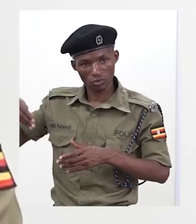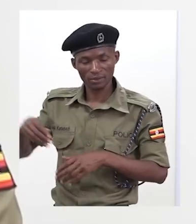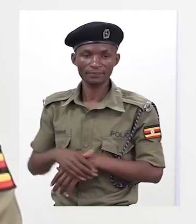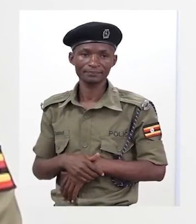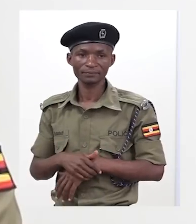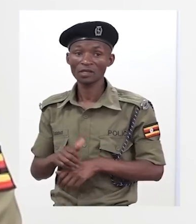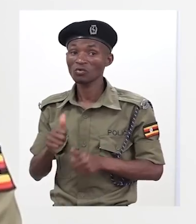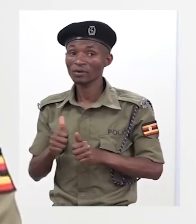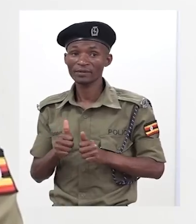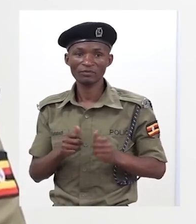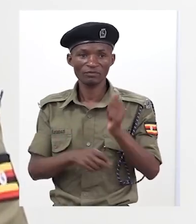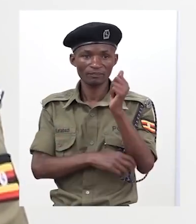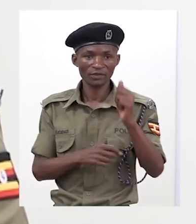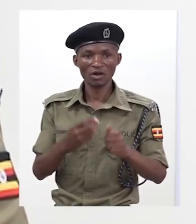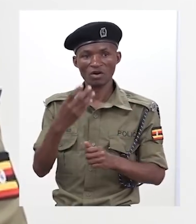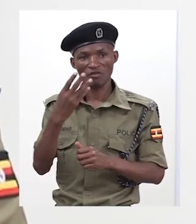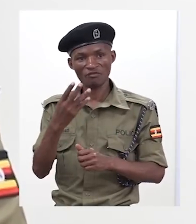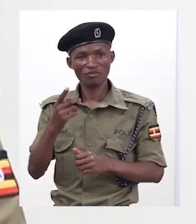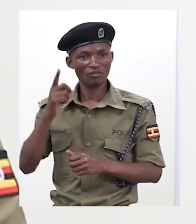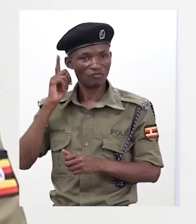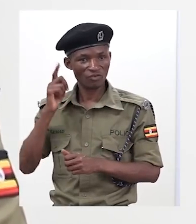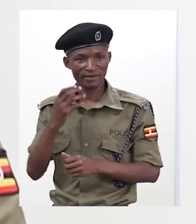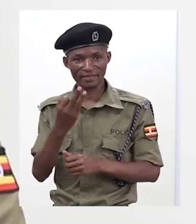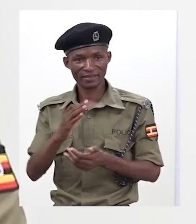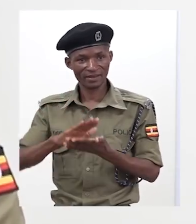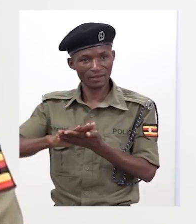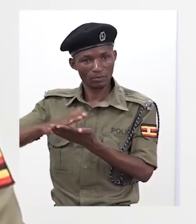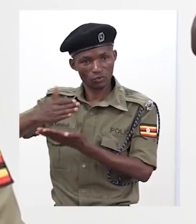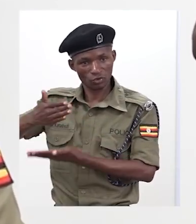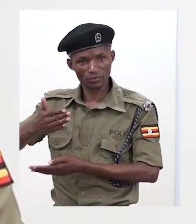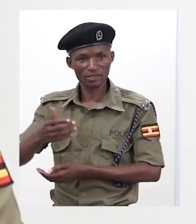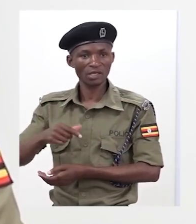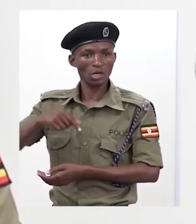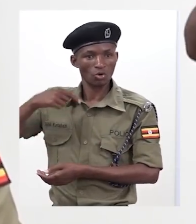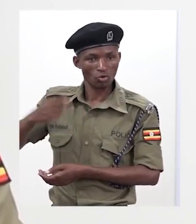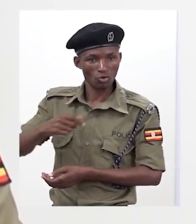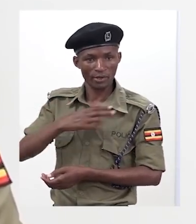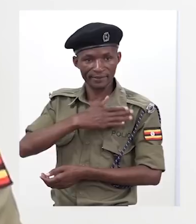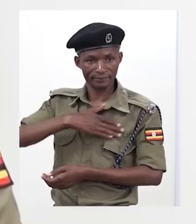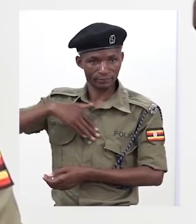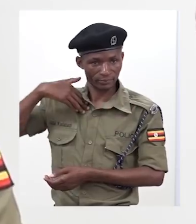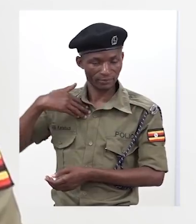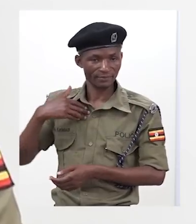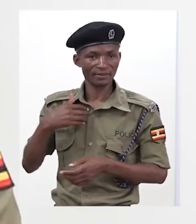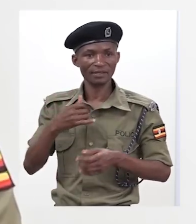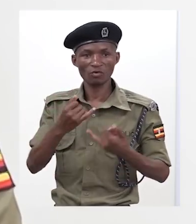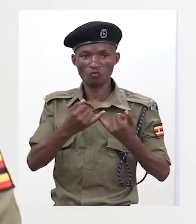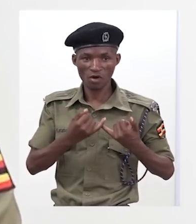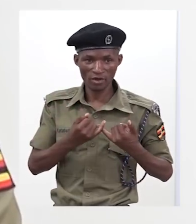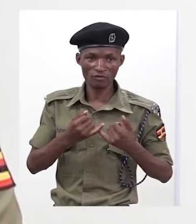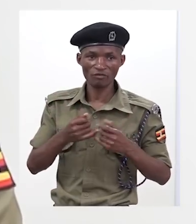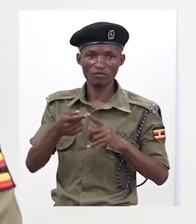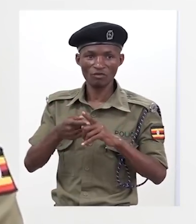$429,000 that was stolen, four iPhones, three laptops, gold jewelry of the wife of Jacob